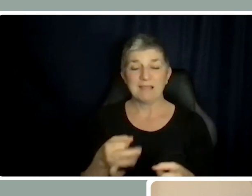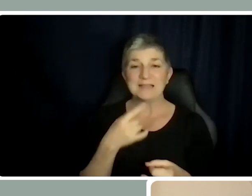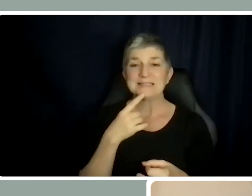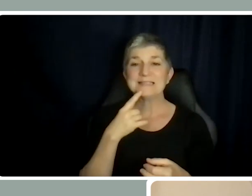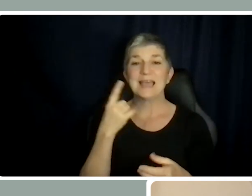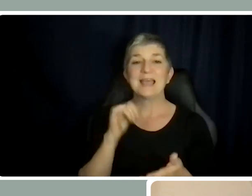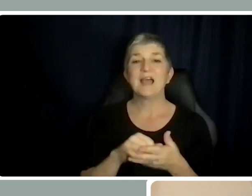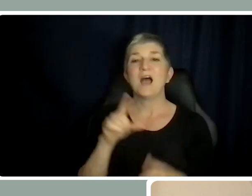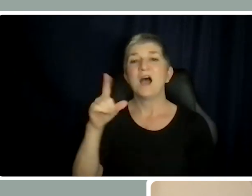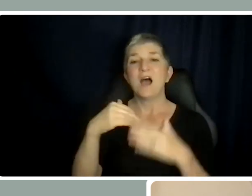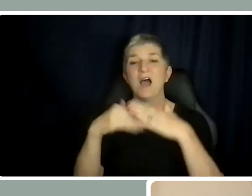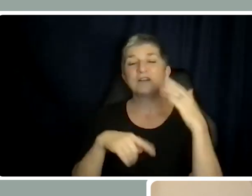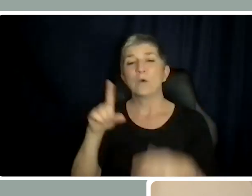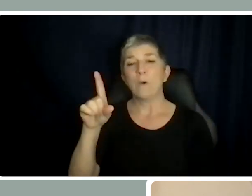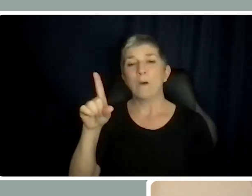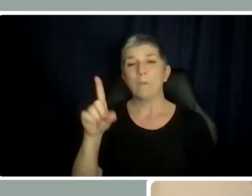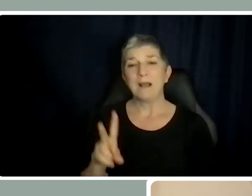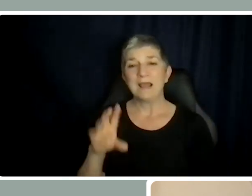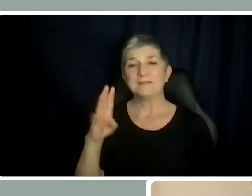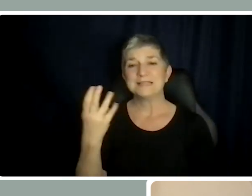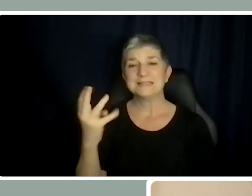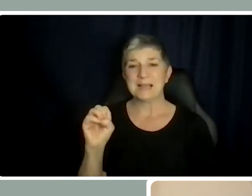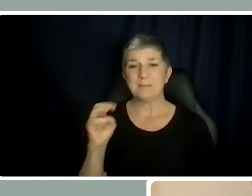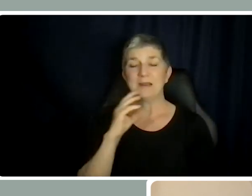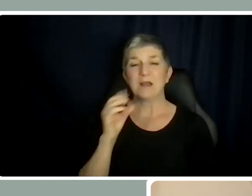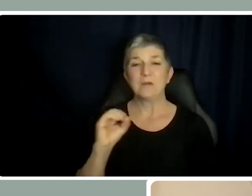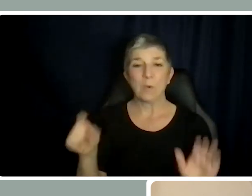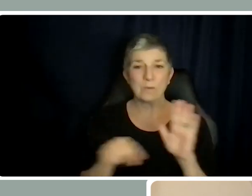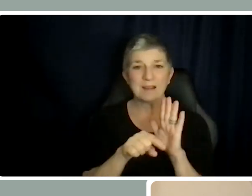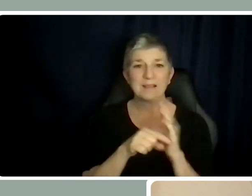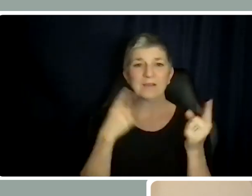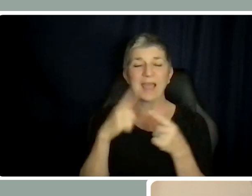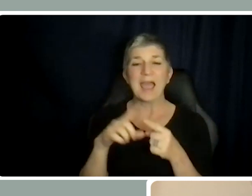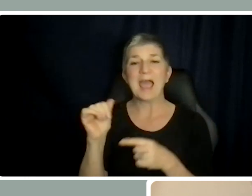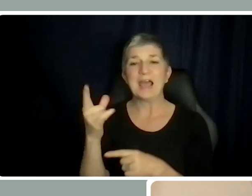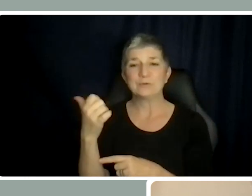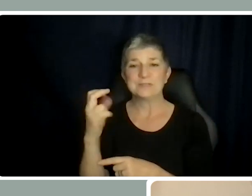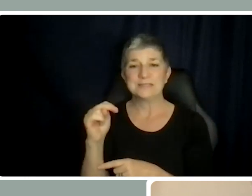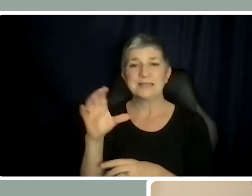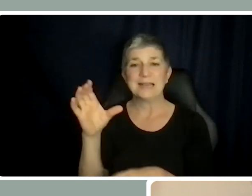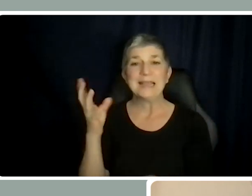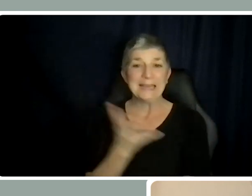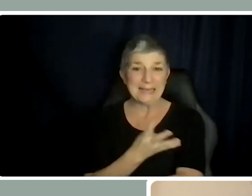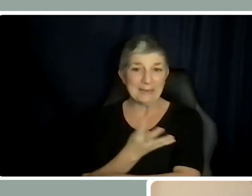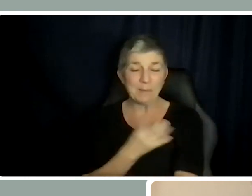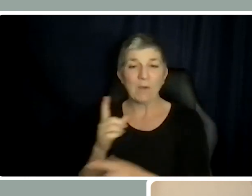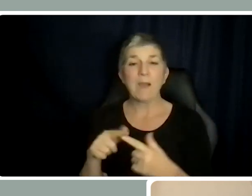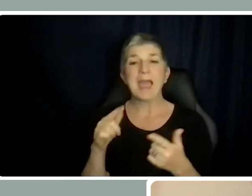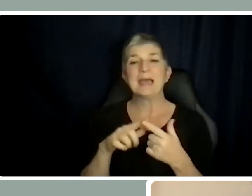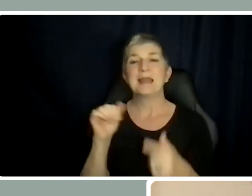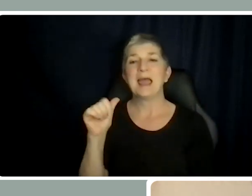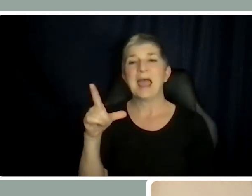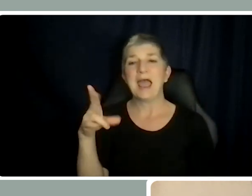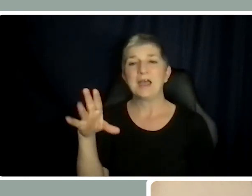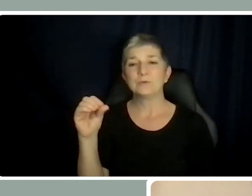0.5 centimeter and node negative call for considering adjuvant chemo and Herceptin, but it's not a